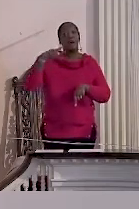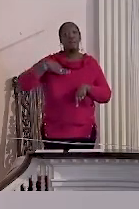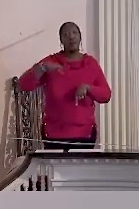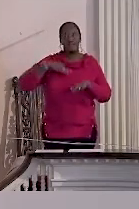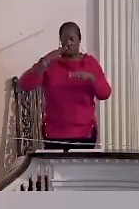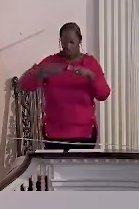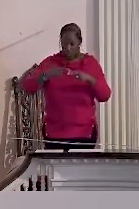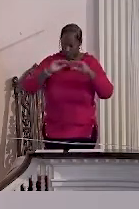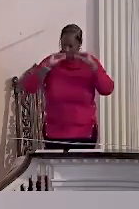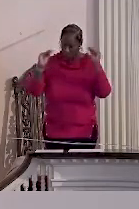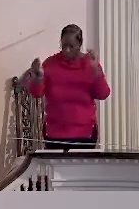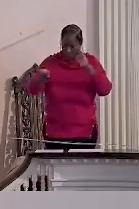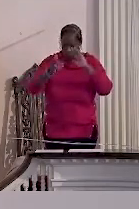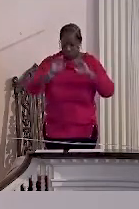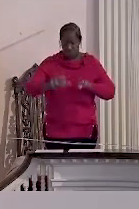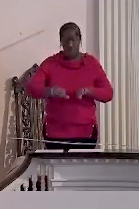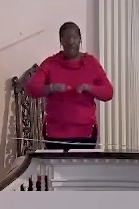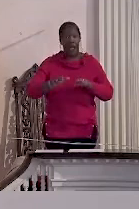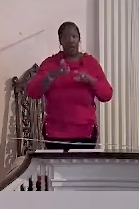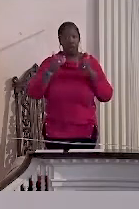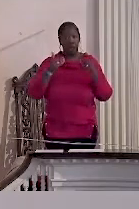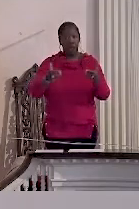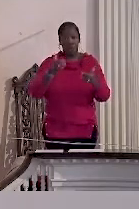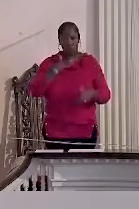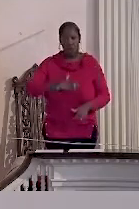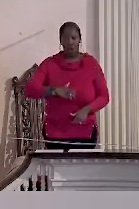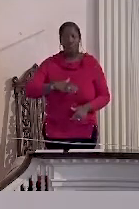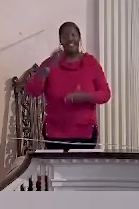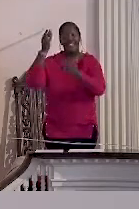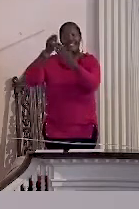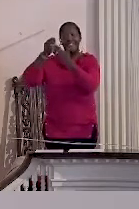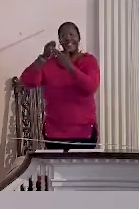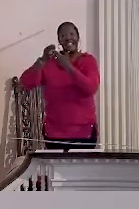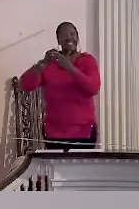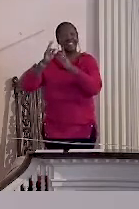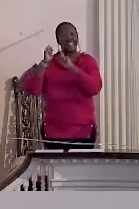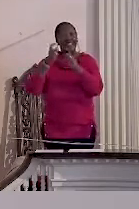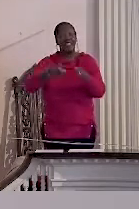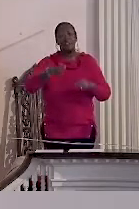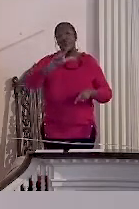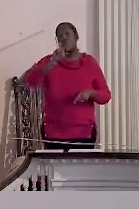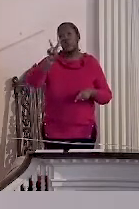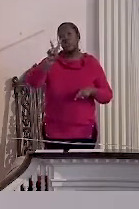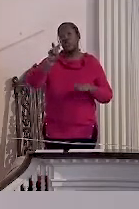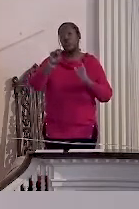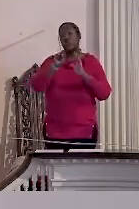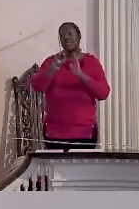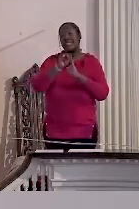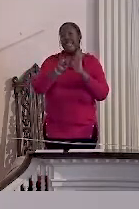which gives funds to 32 states for food advocacy. And grant